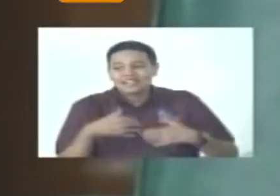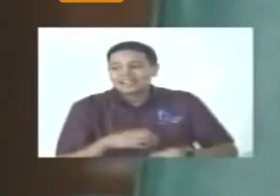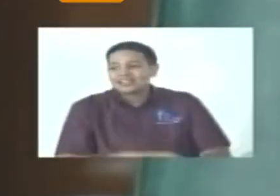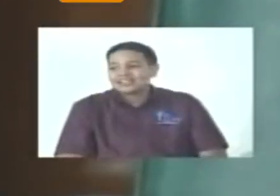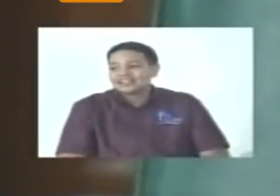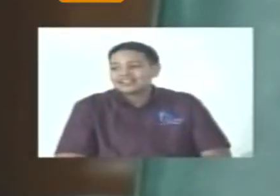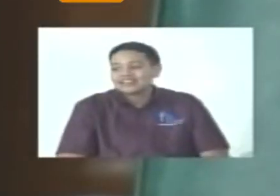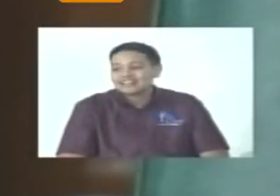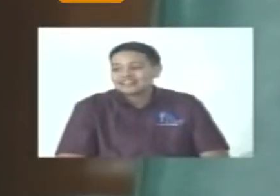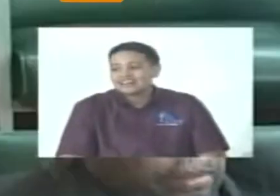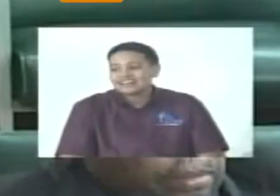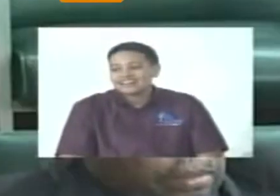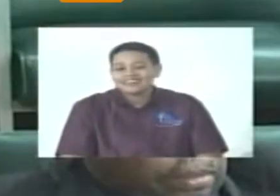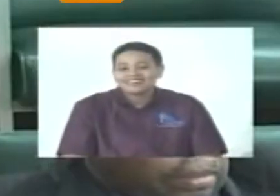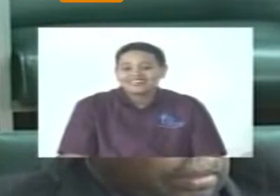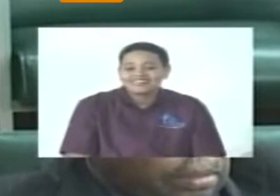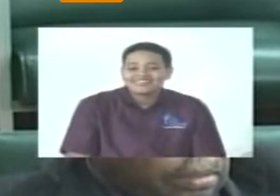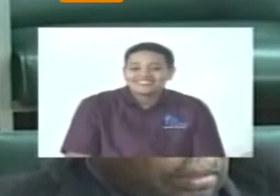So Mr.